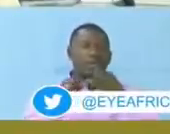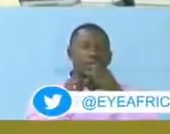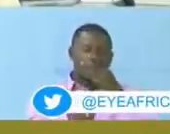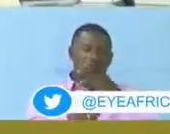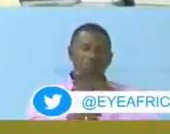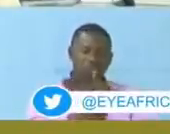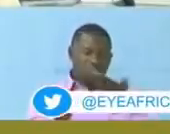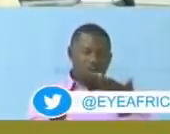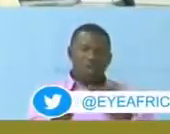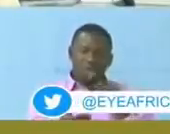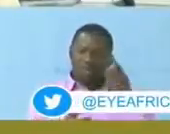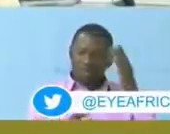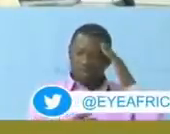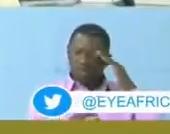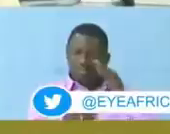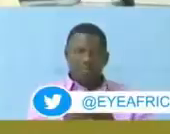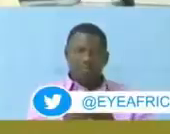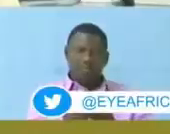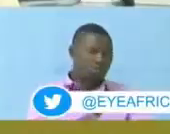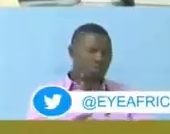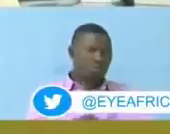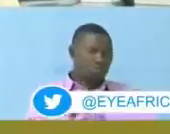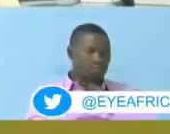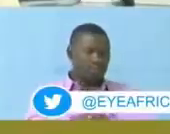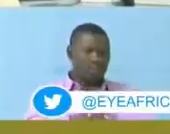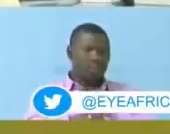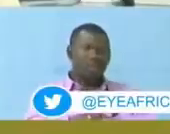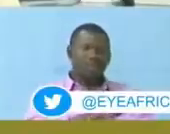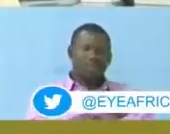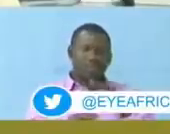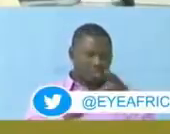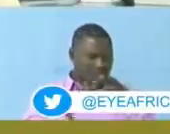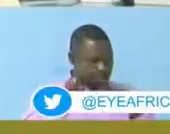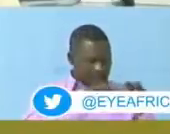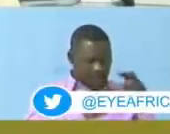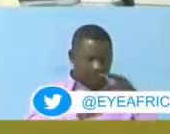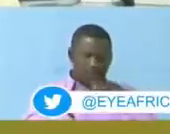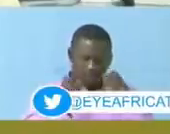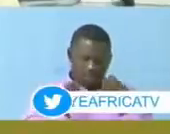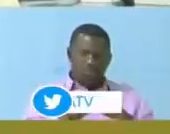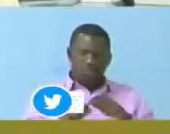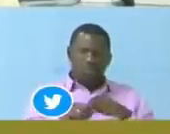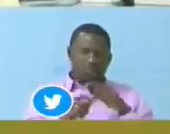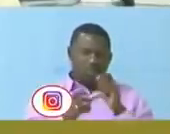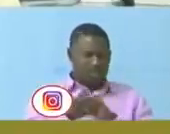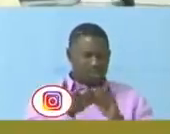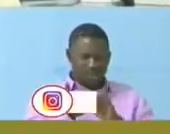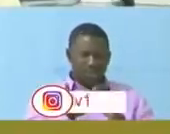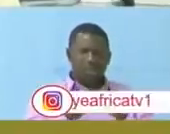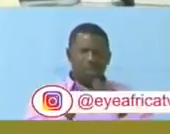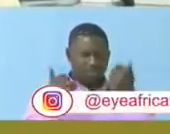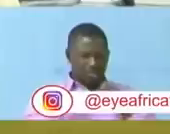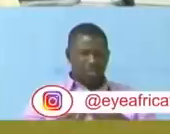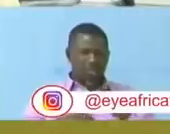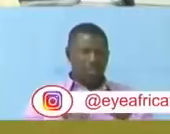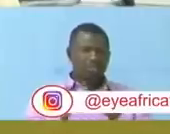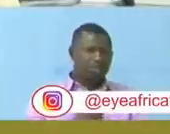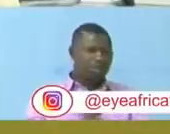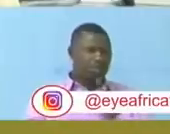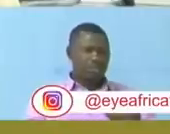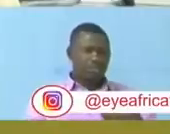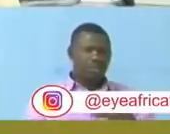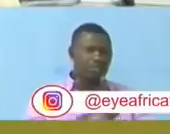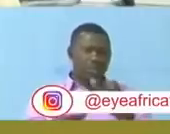for the little ya sabulla ta la ko to din kralu ni no mo mo ku nyanta to la safari ni la ko to jele wala la no diary lu